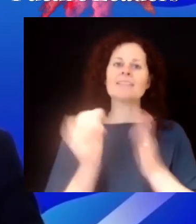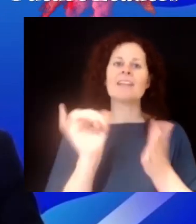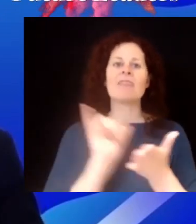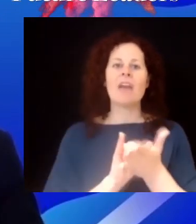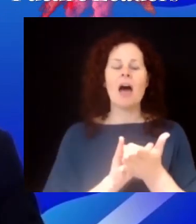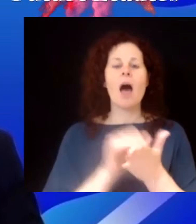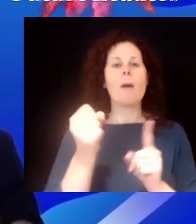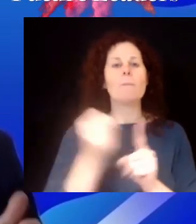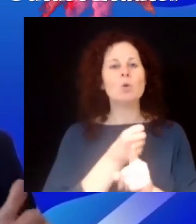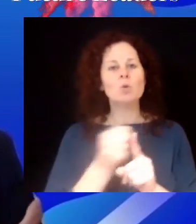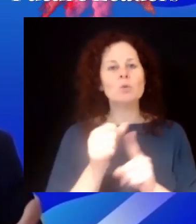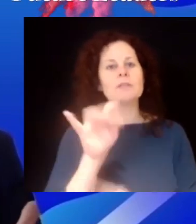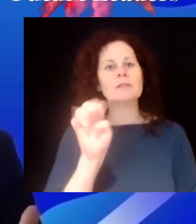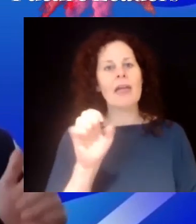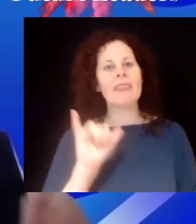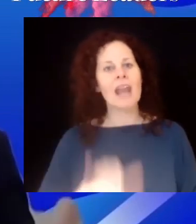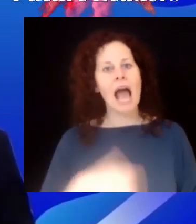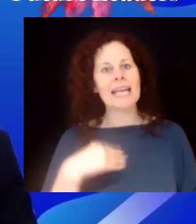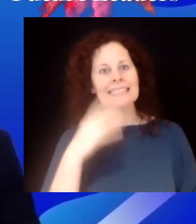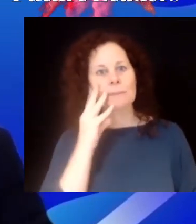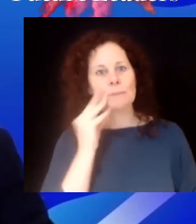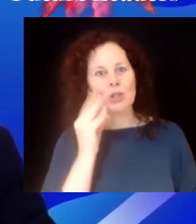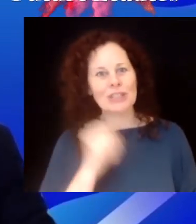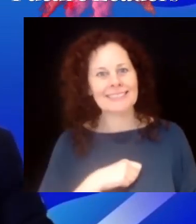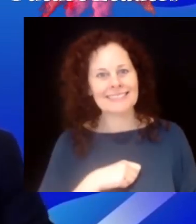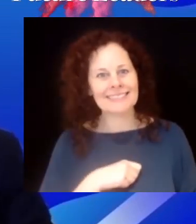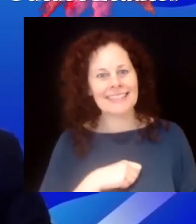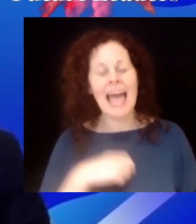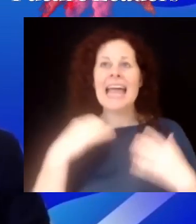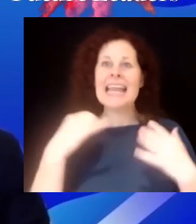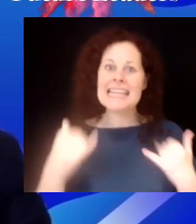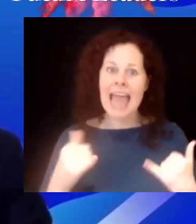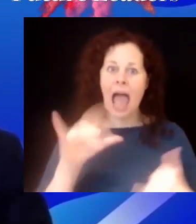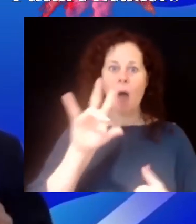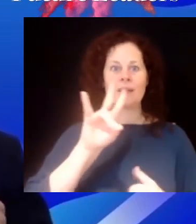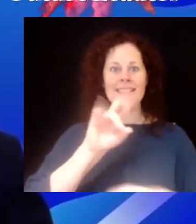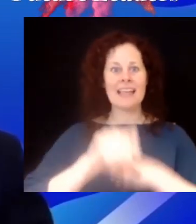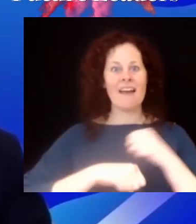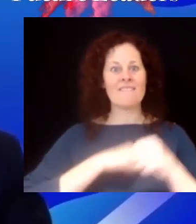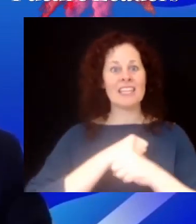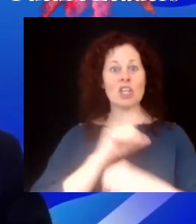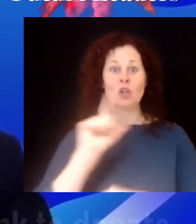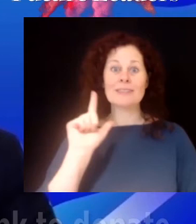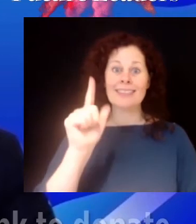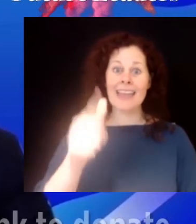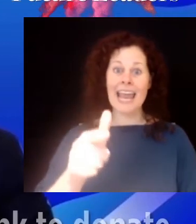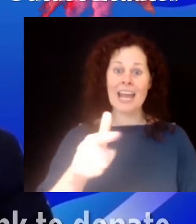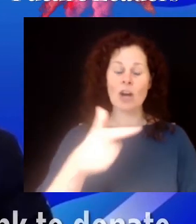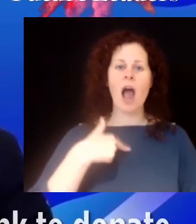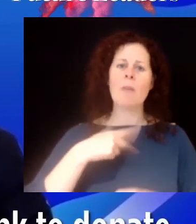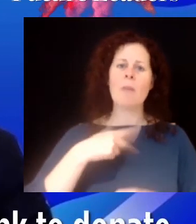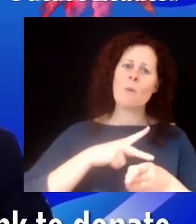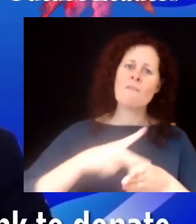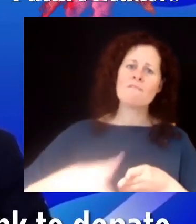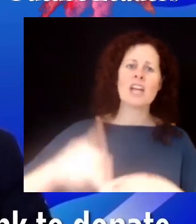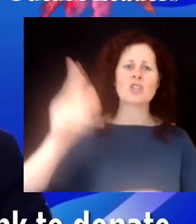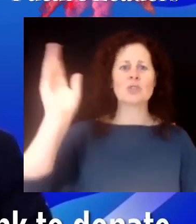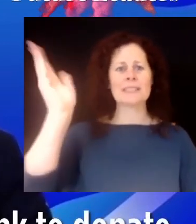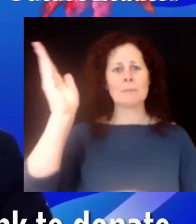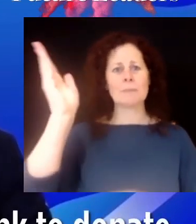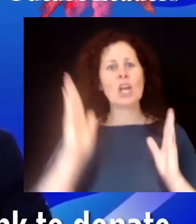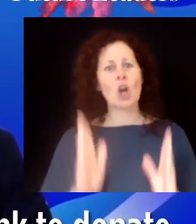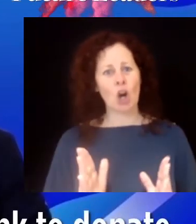stood alongside Senator Elias, the GSBA, and Governor Inslee as he signed into law a ban